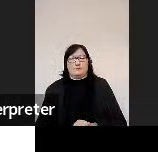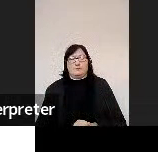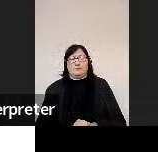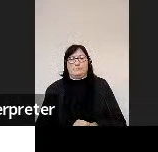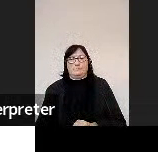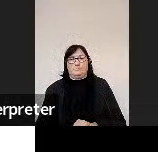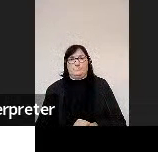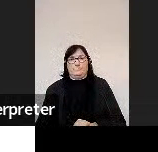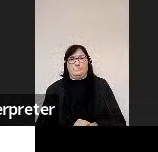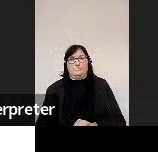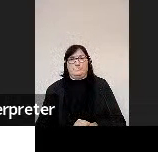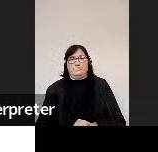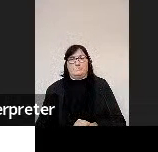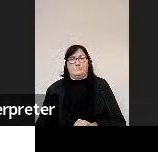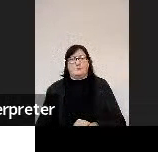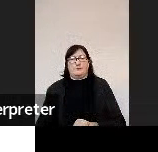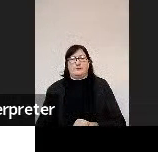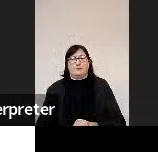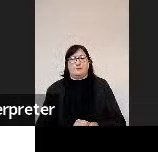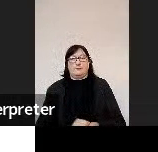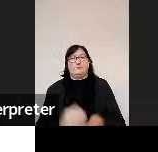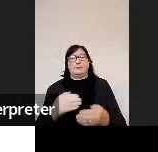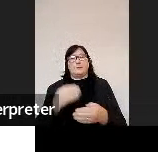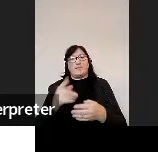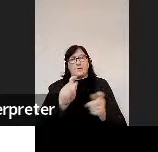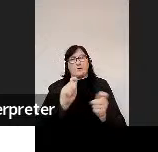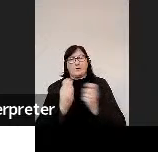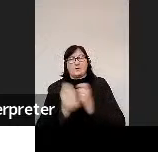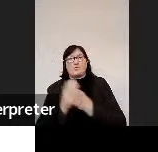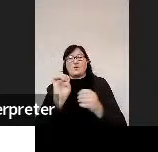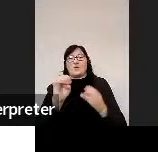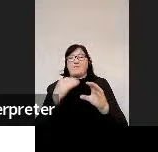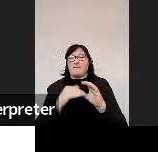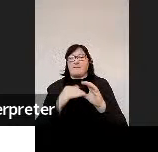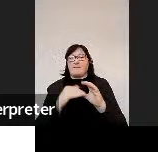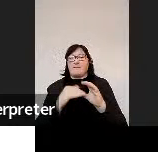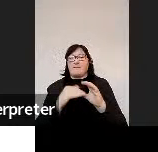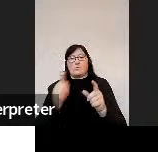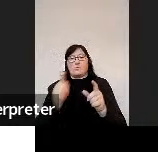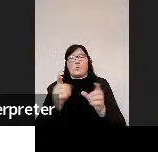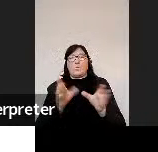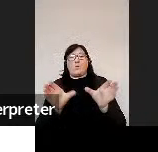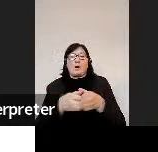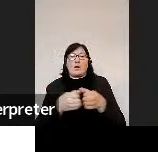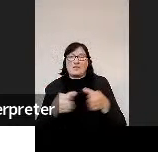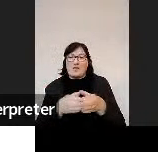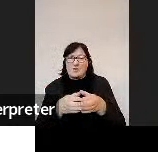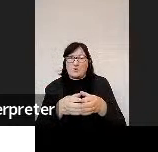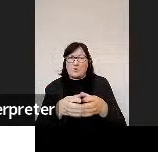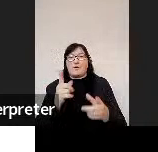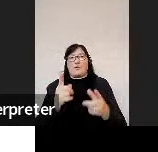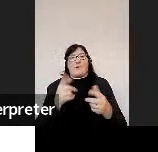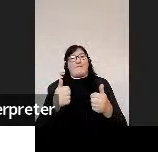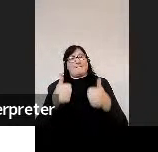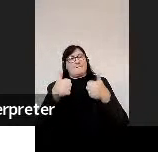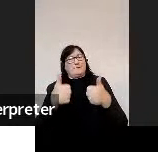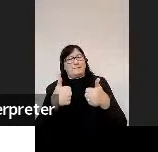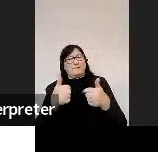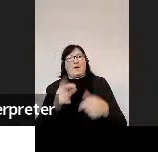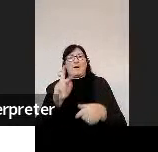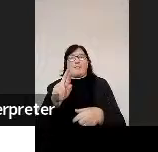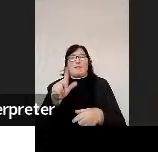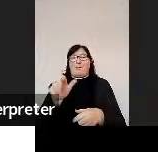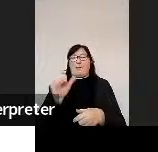So after you've changed your e-filing profile to an organization profile and you now have the correct RLA role, you are now ready